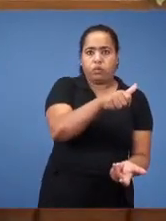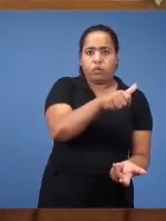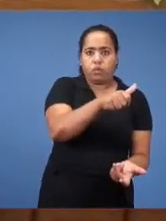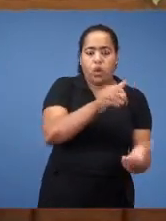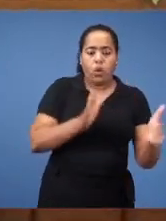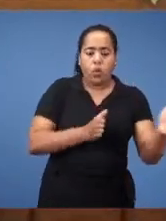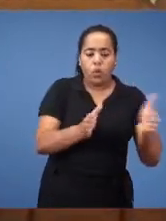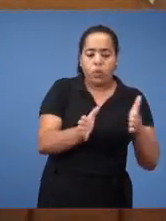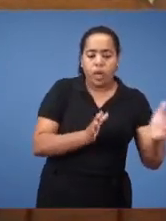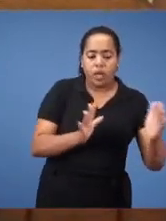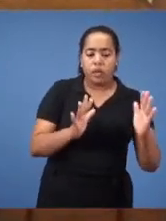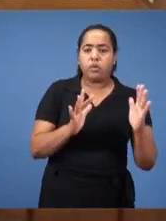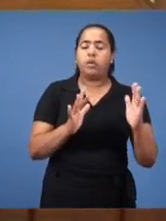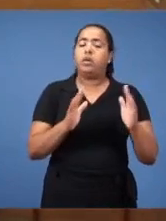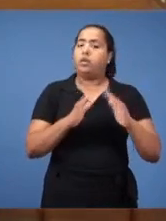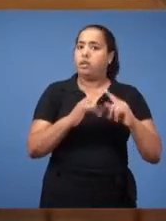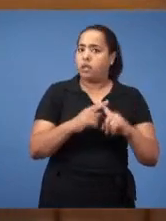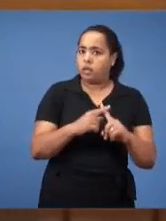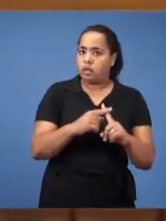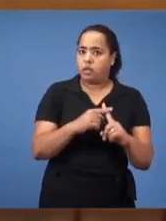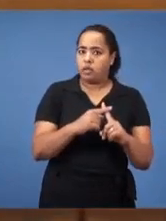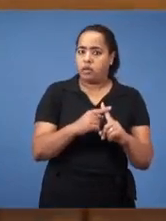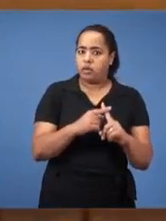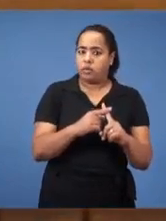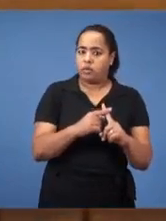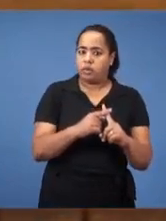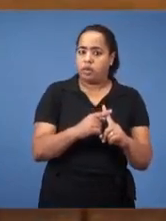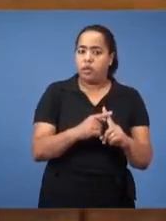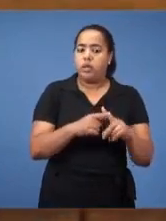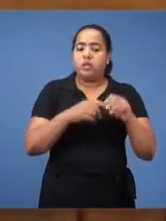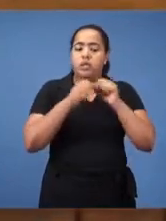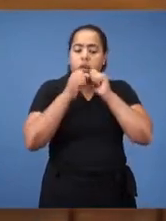The judgment is upon the church, the period of the church.